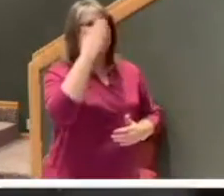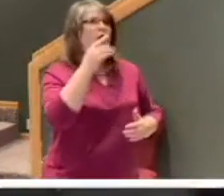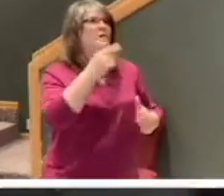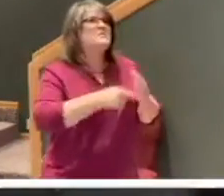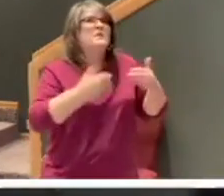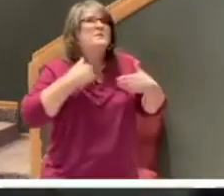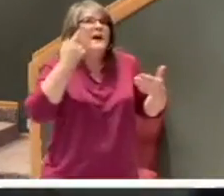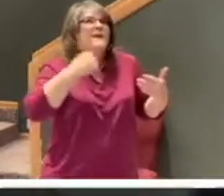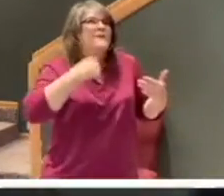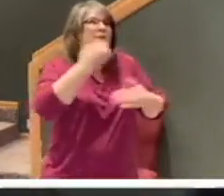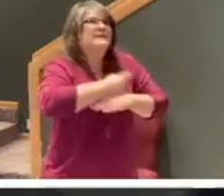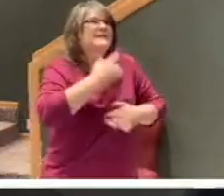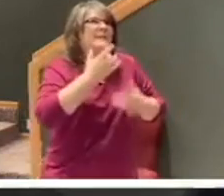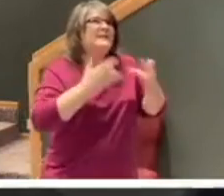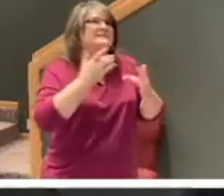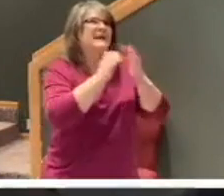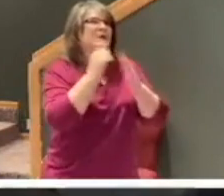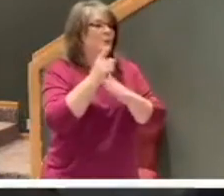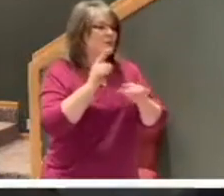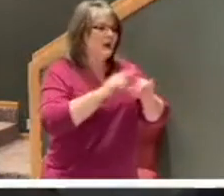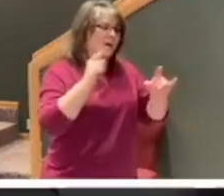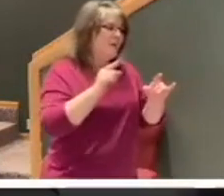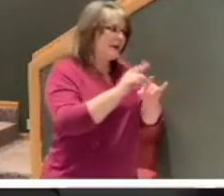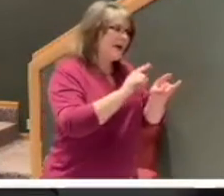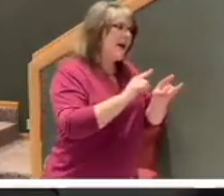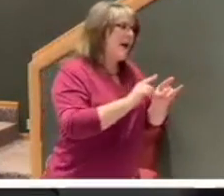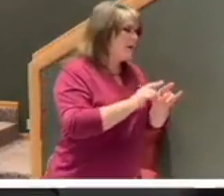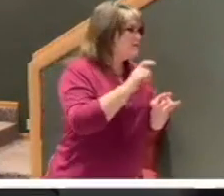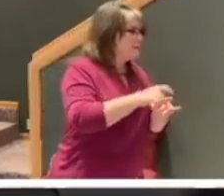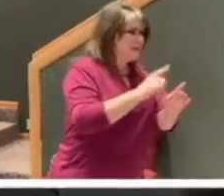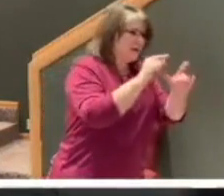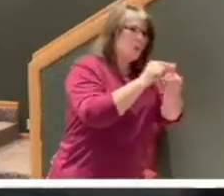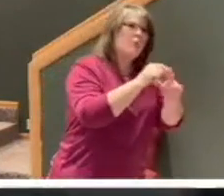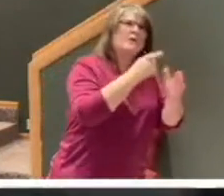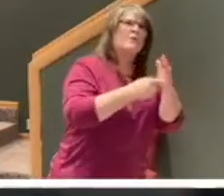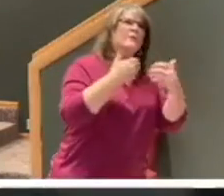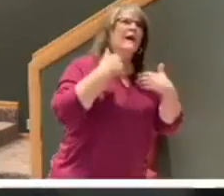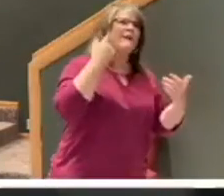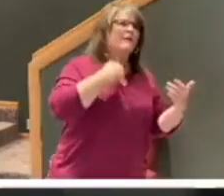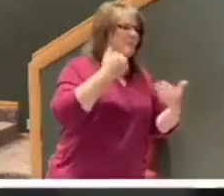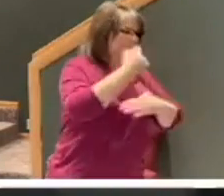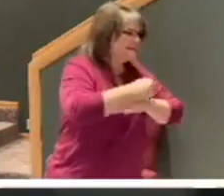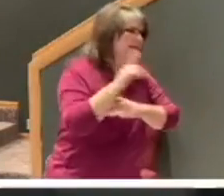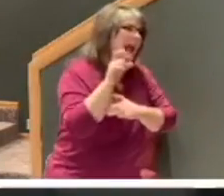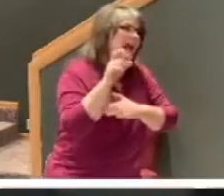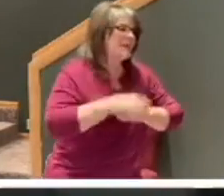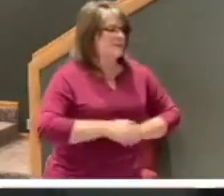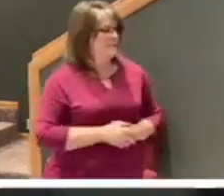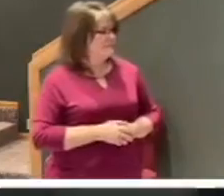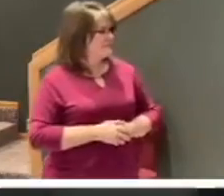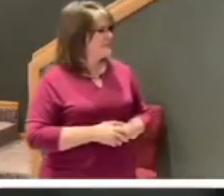for me today? I'm excited to worship you, but I also need a word. What do you have for me today?